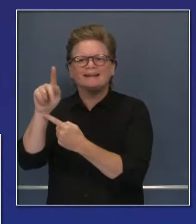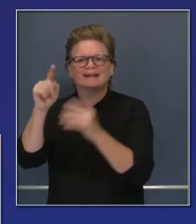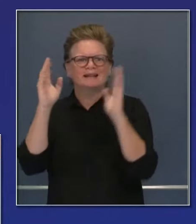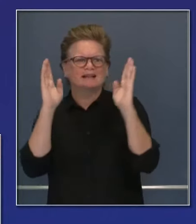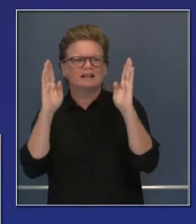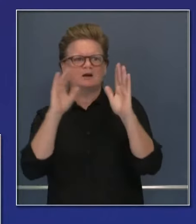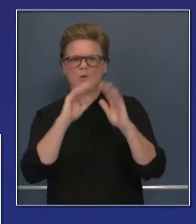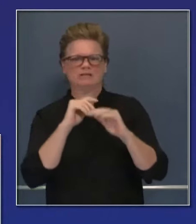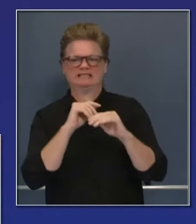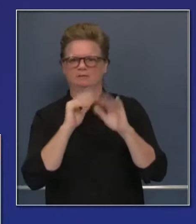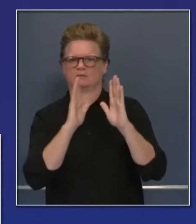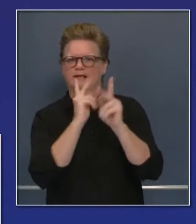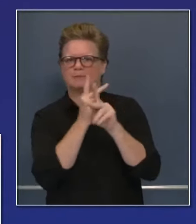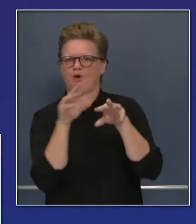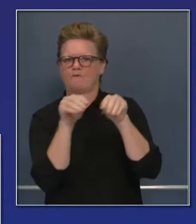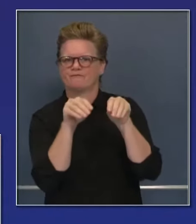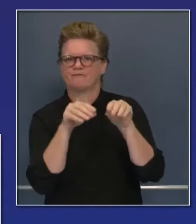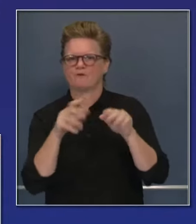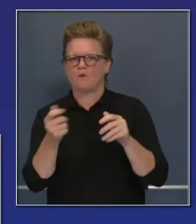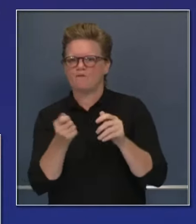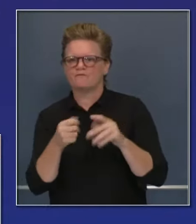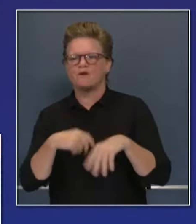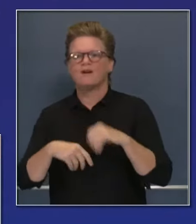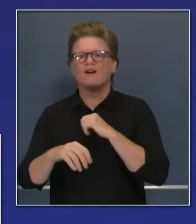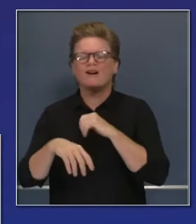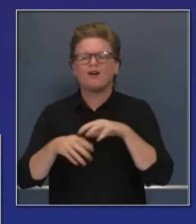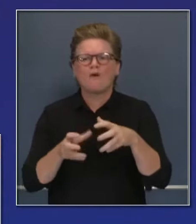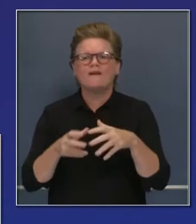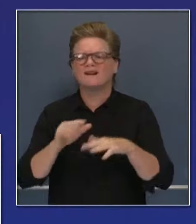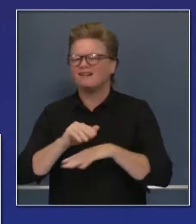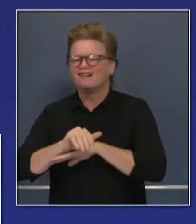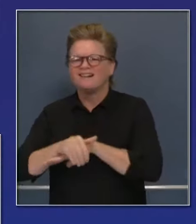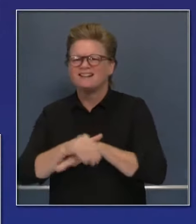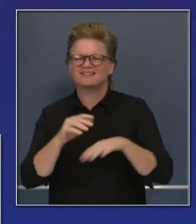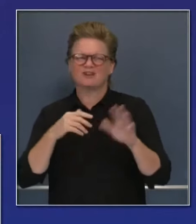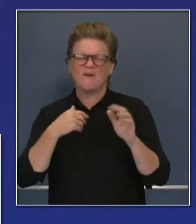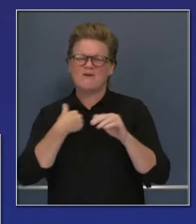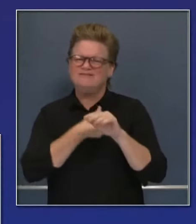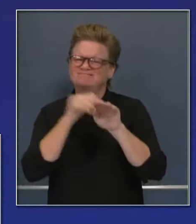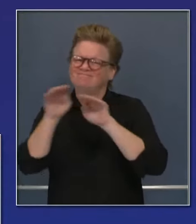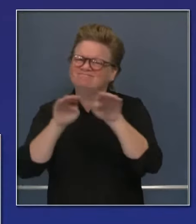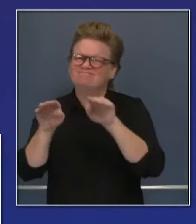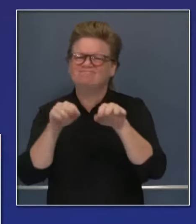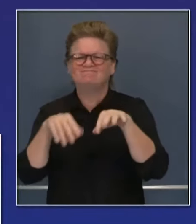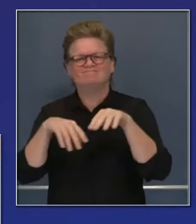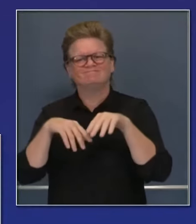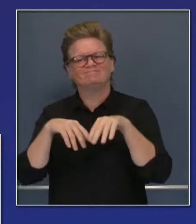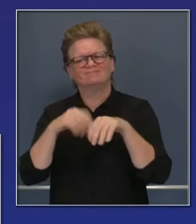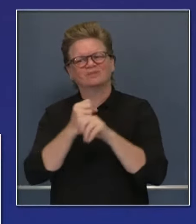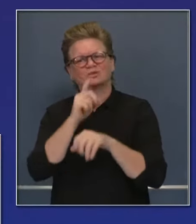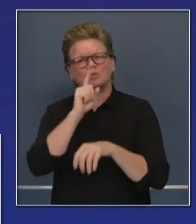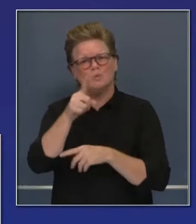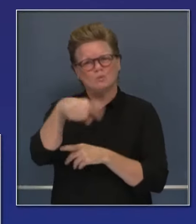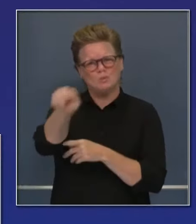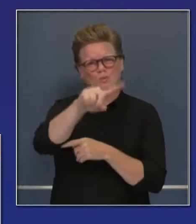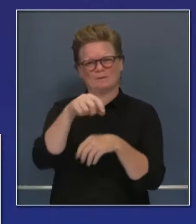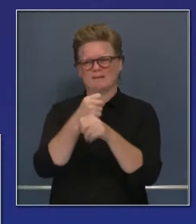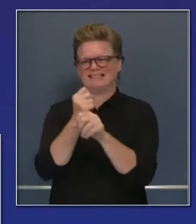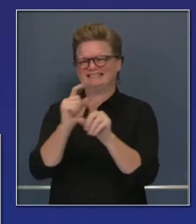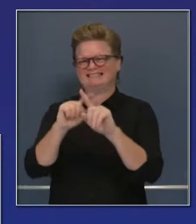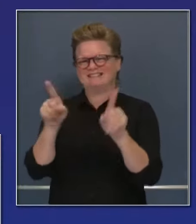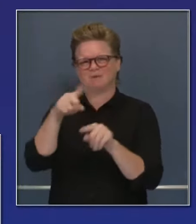public pronouncements encouraging that consumption. You were able to shave, because of your actions, roughly 3,000